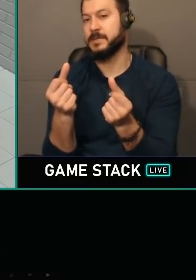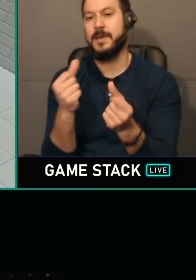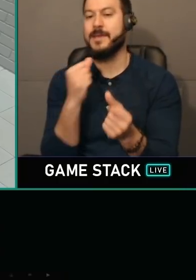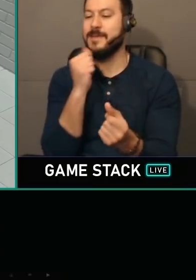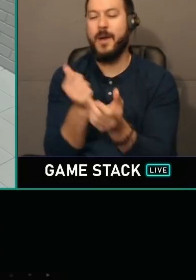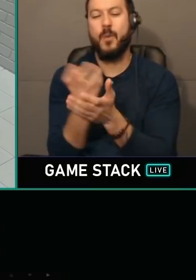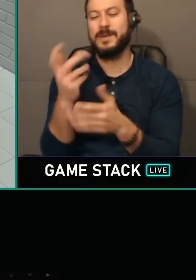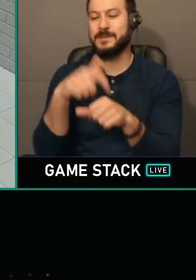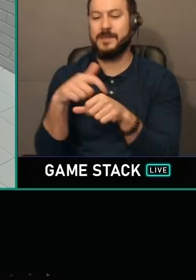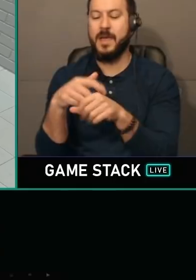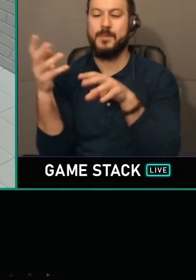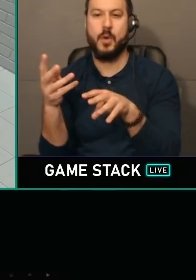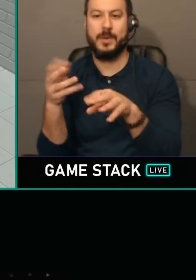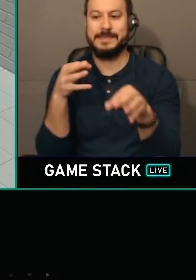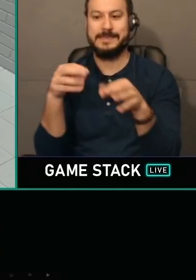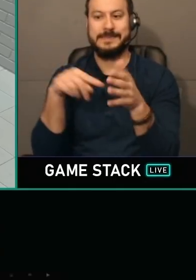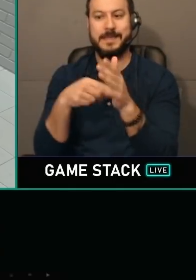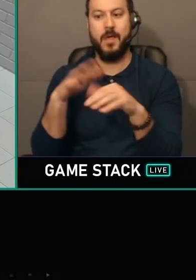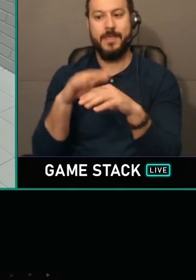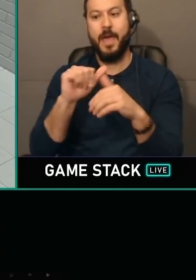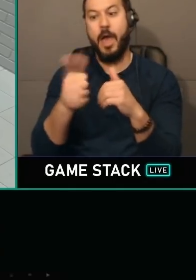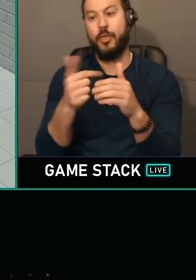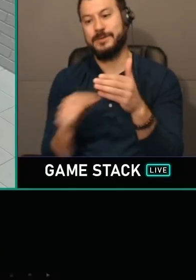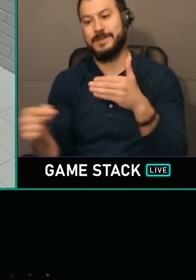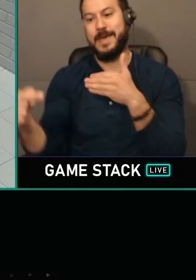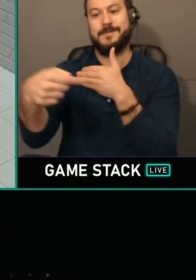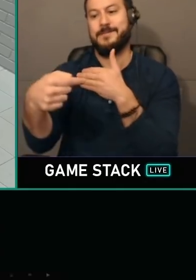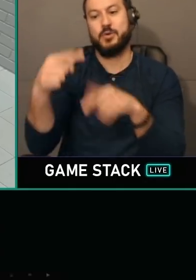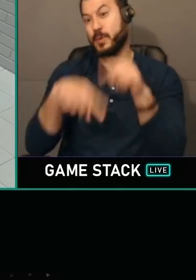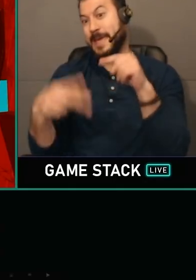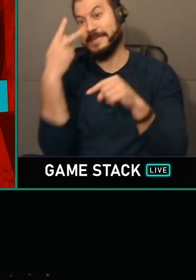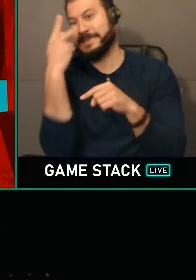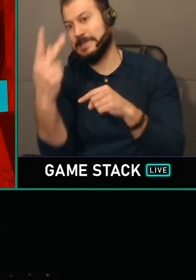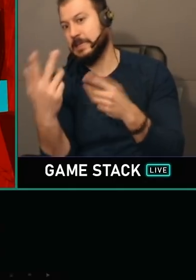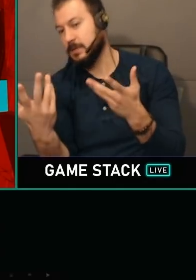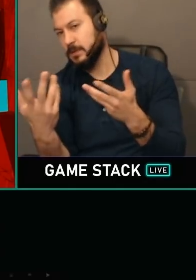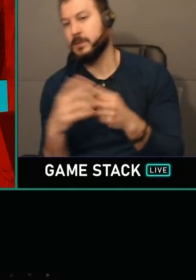time loading detail on the other side of the character you can't see.